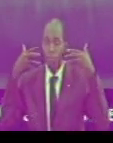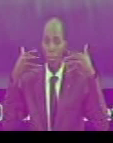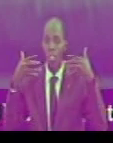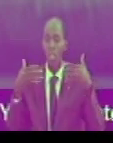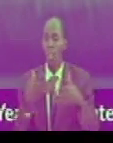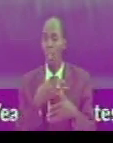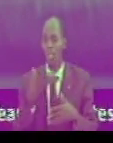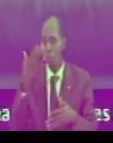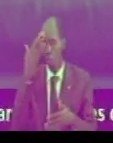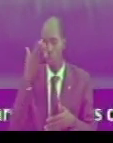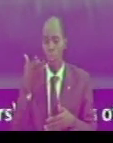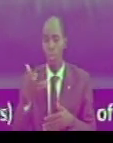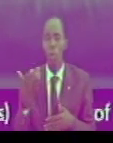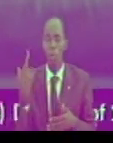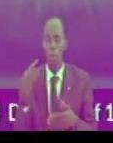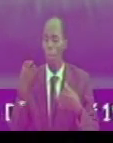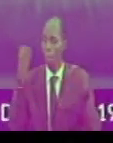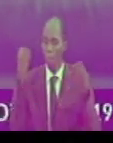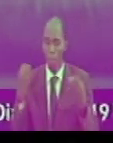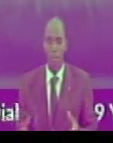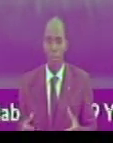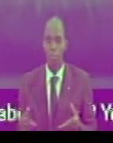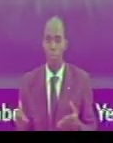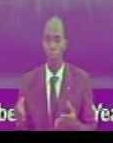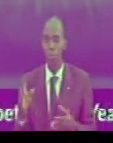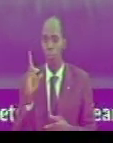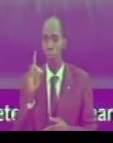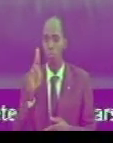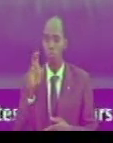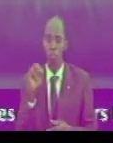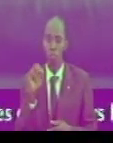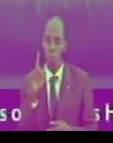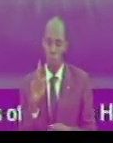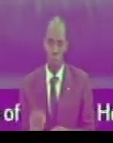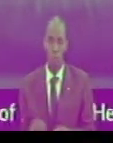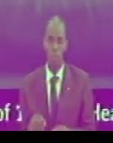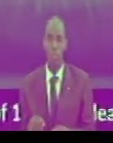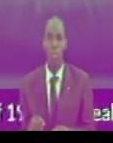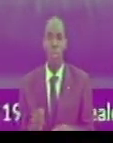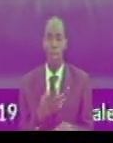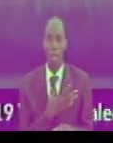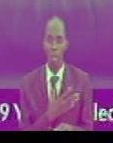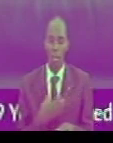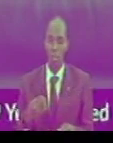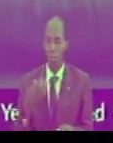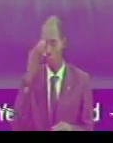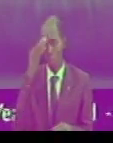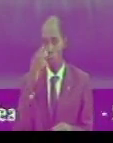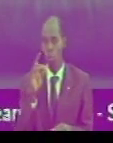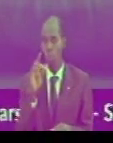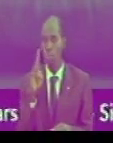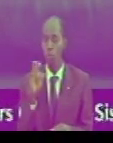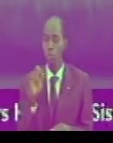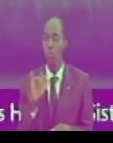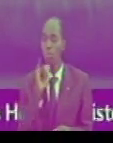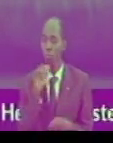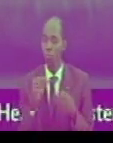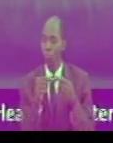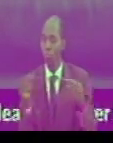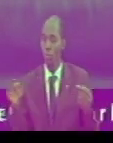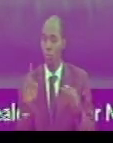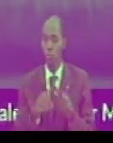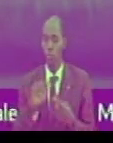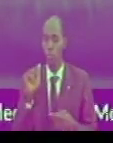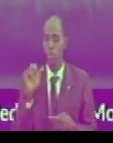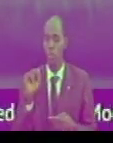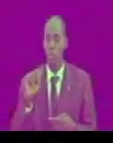one of the symptoms I did not have. I slept very well. And I said, okay, when I got to the hostel, I told my sister